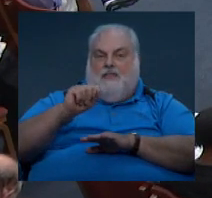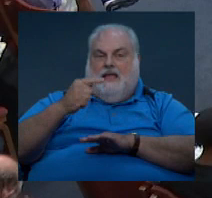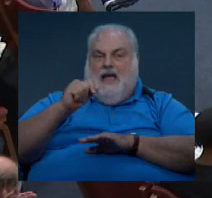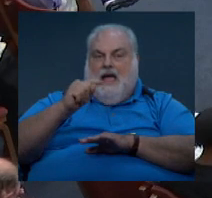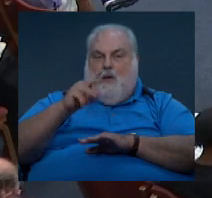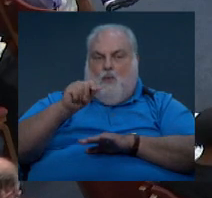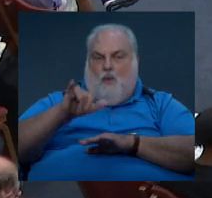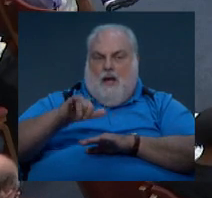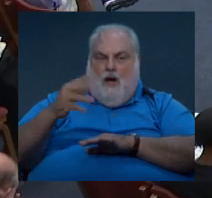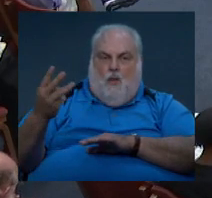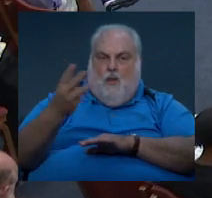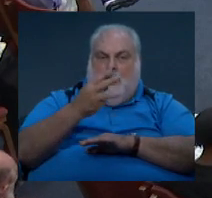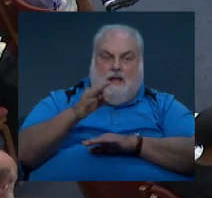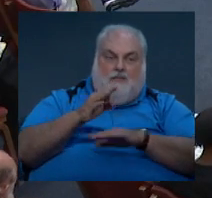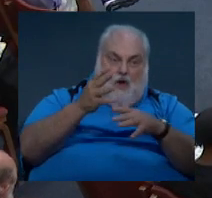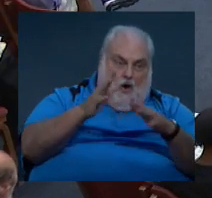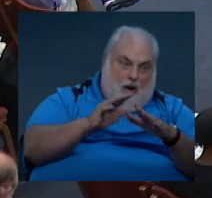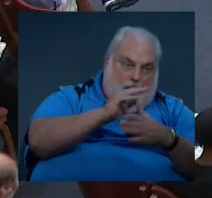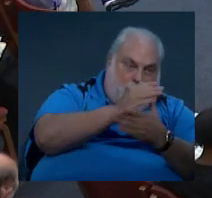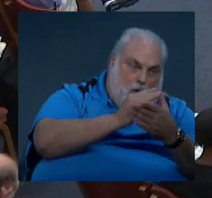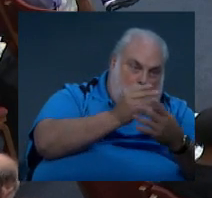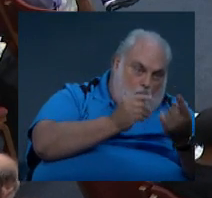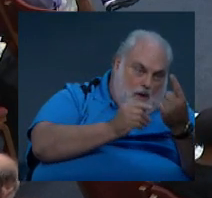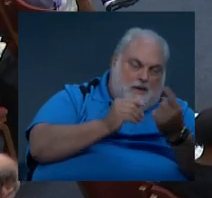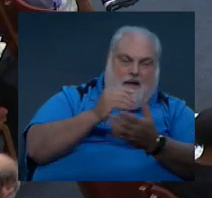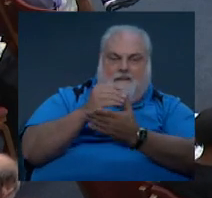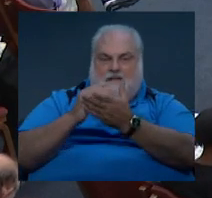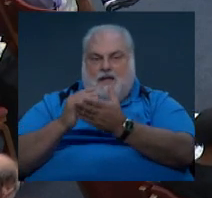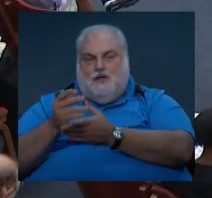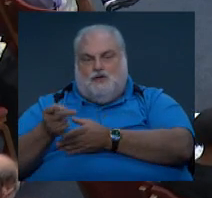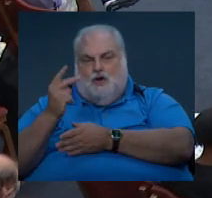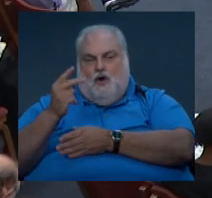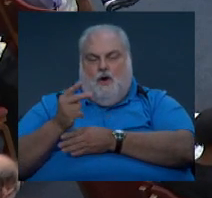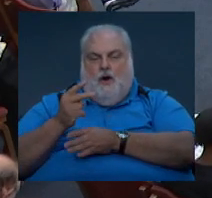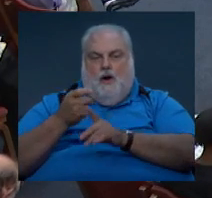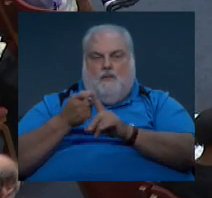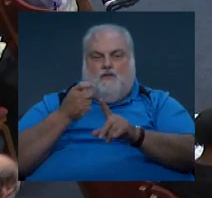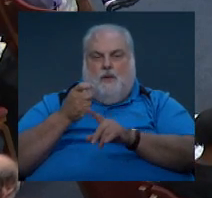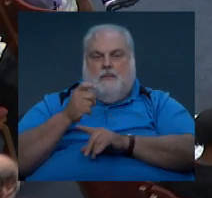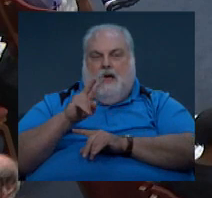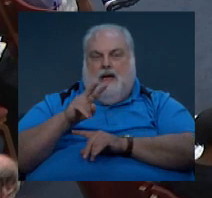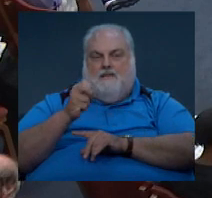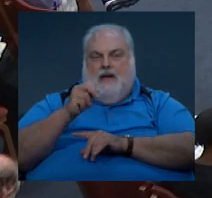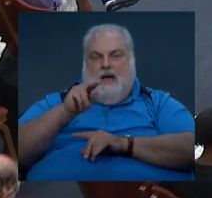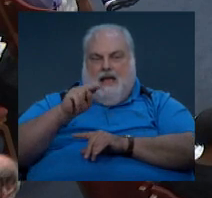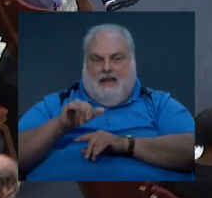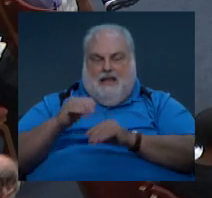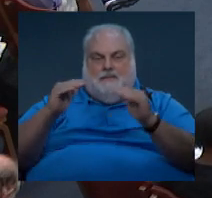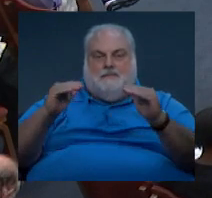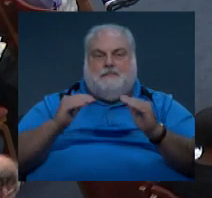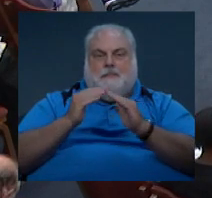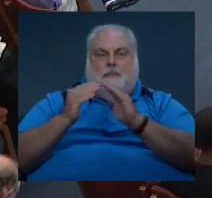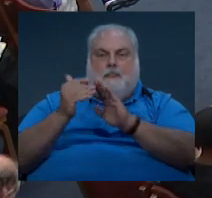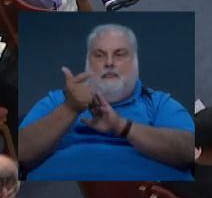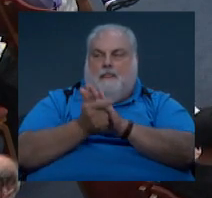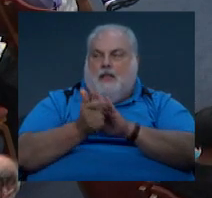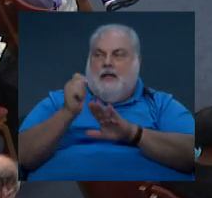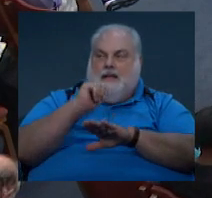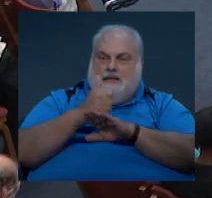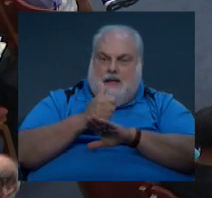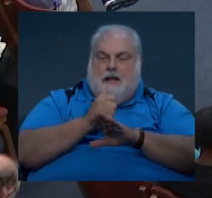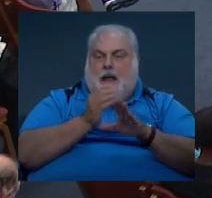located west of the existing Village at the Gateway Phase 2, 4 blocks west of Vimy Ridge Road. An ordinance to approve a plan zoning development,